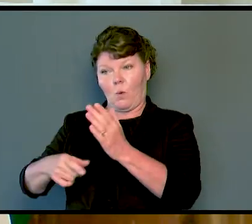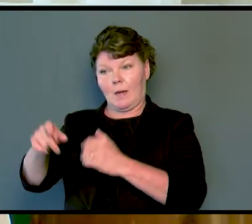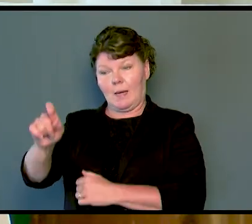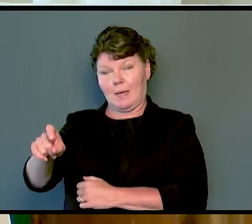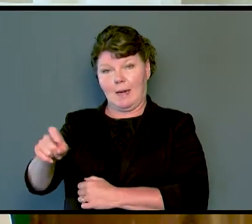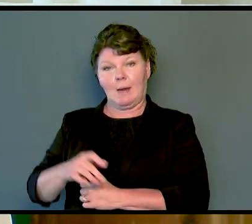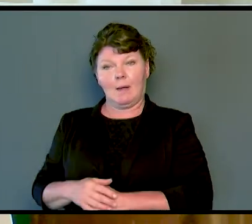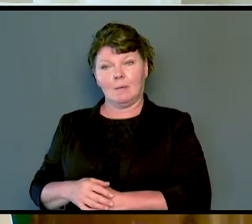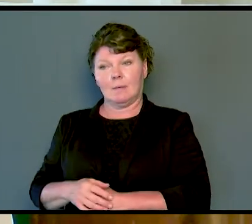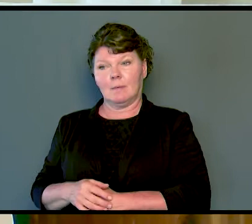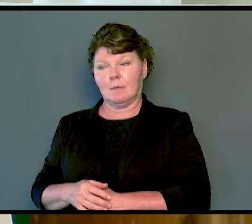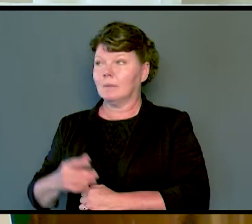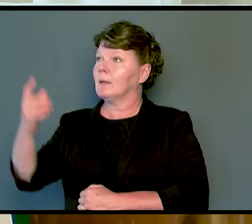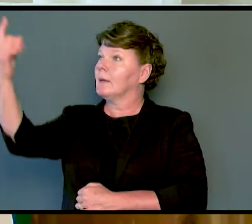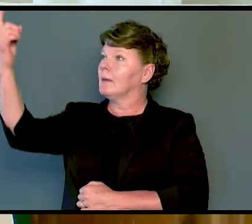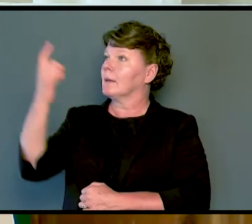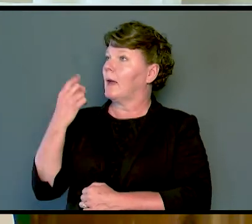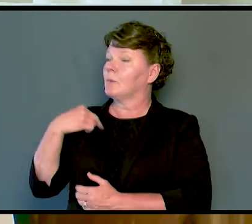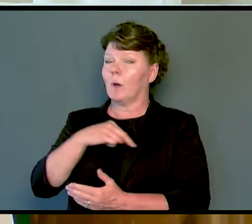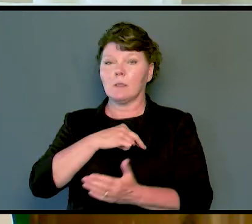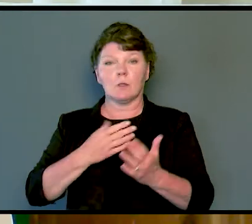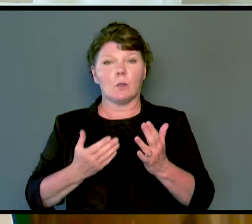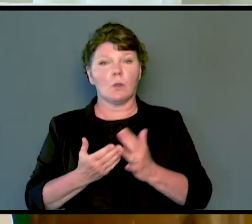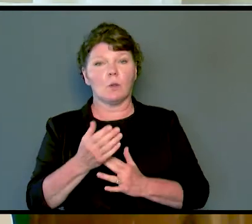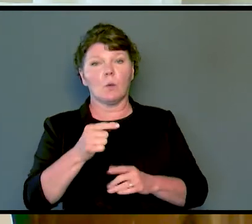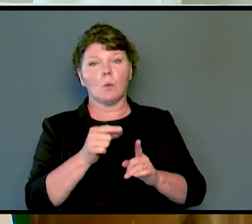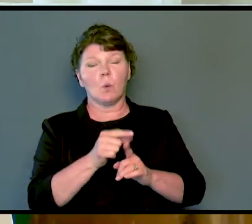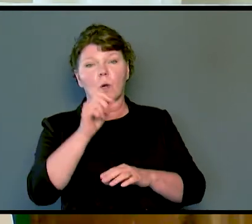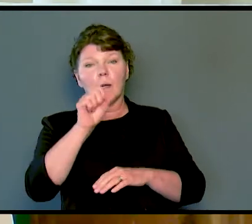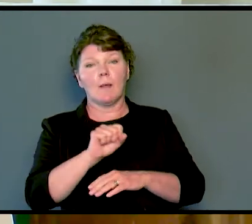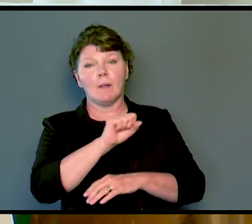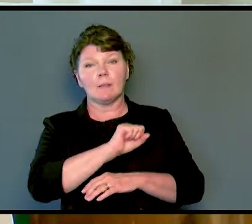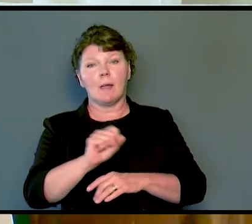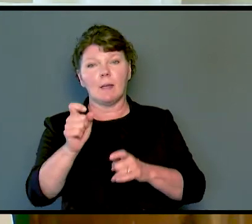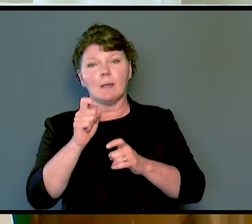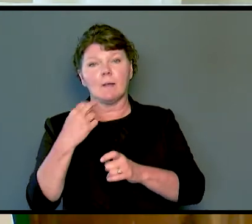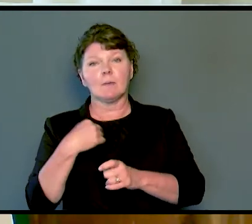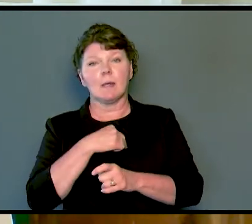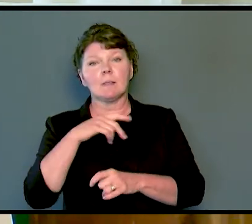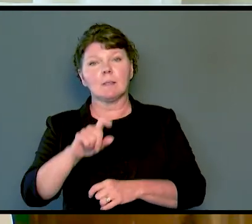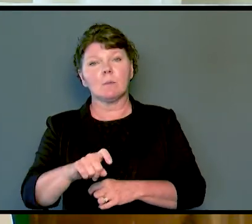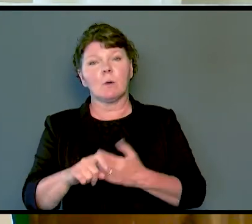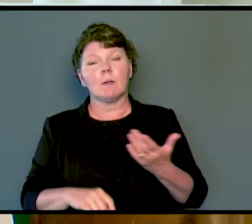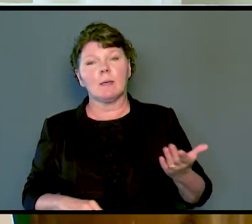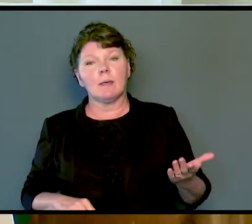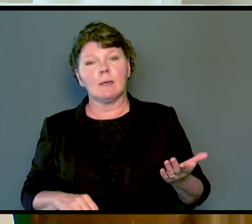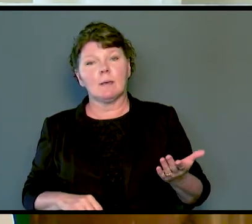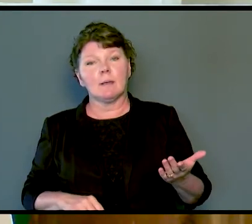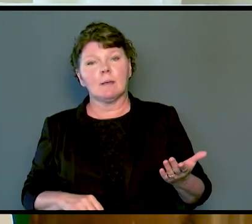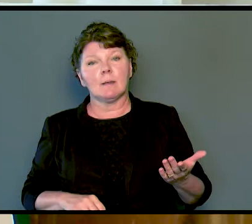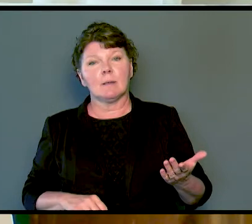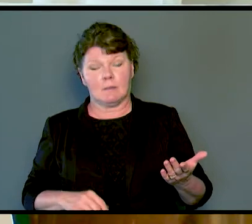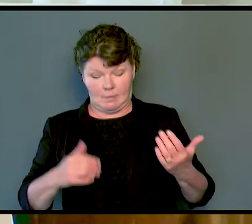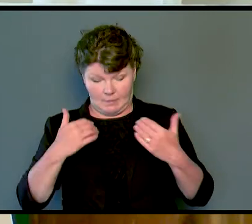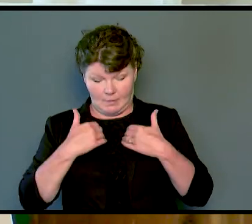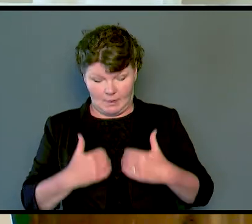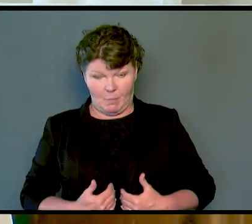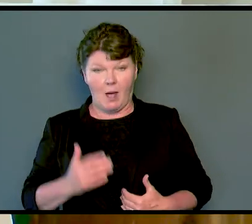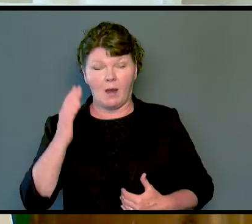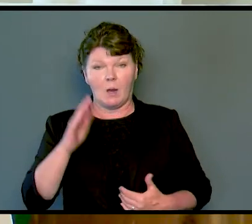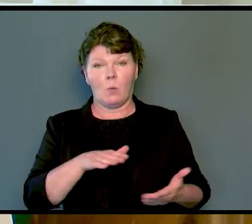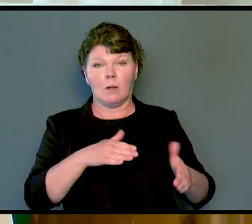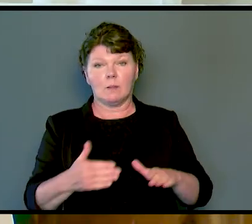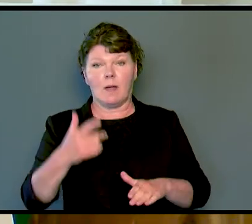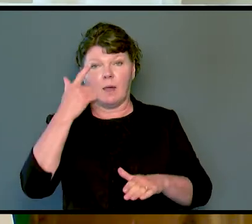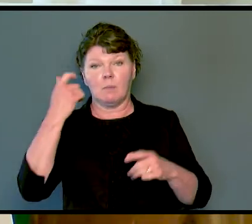him what he needed. He comes to us through the word and sacraments and gives to us what we need. Even though this body